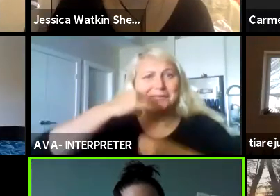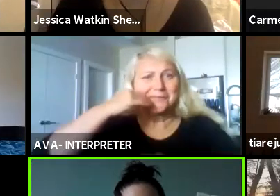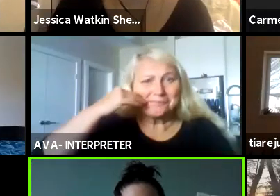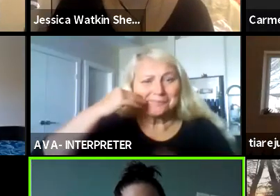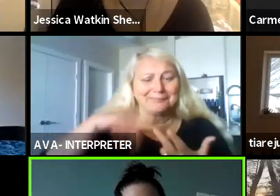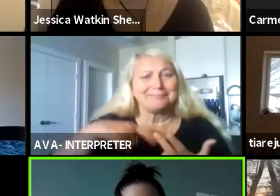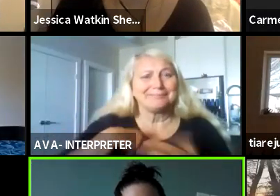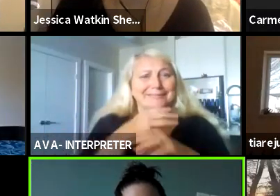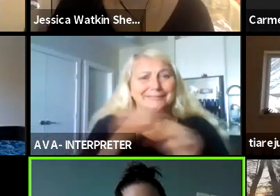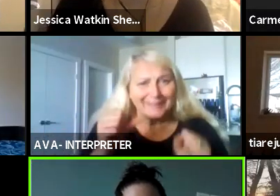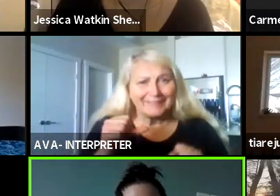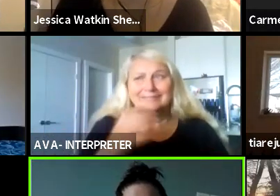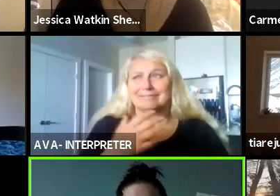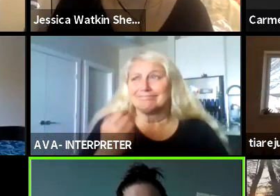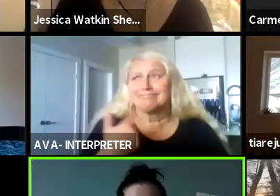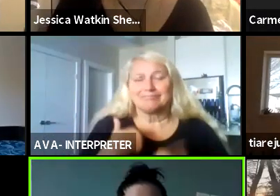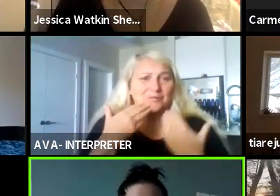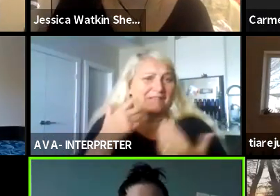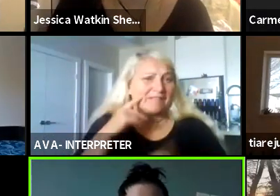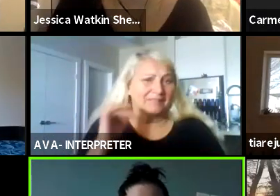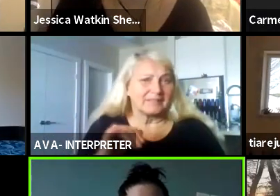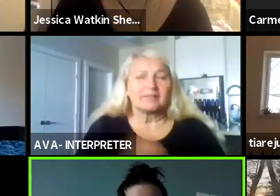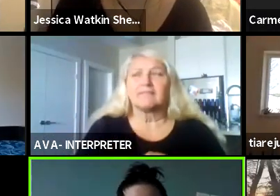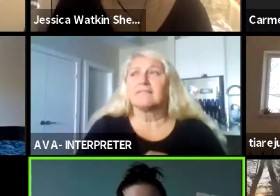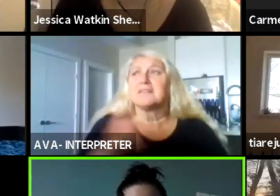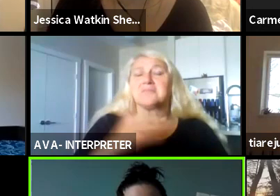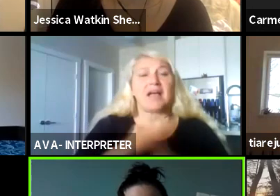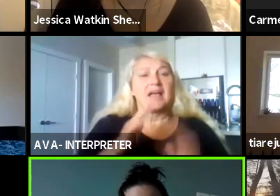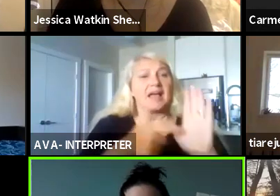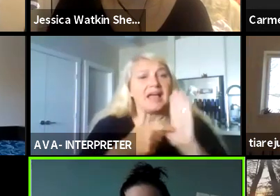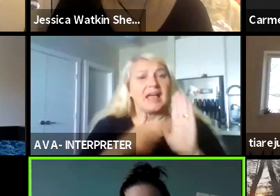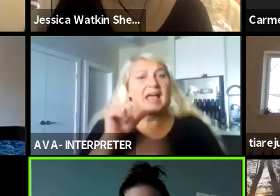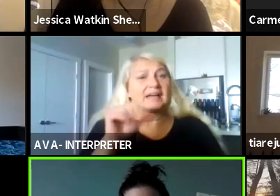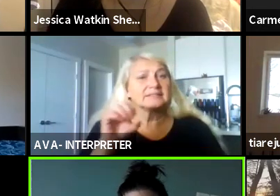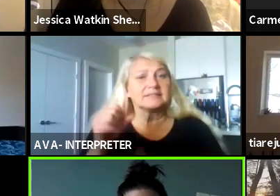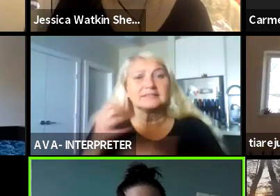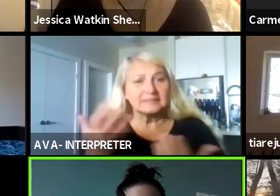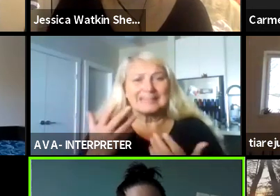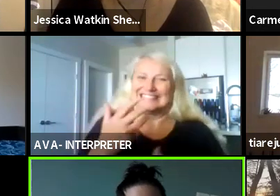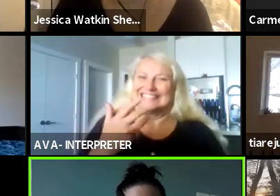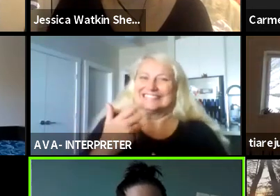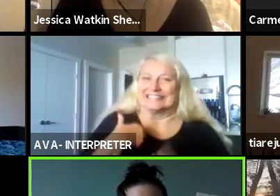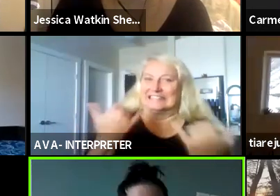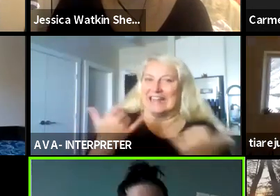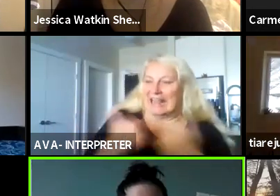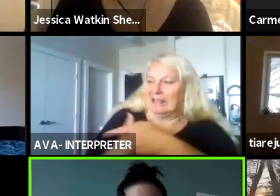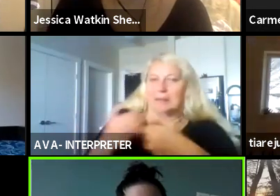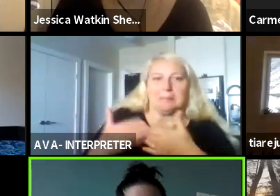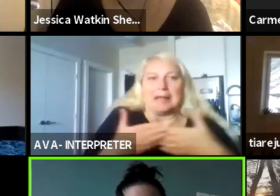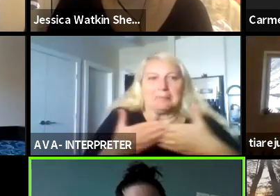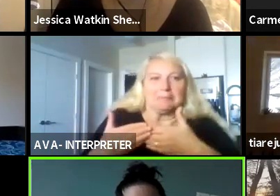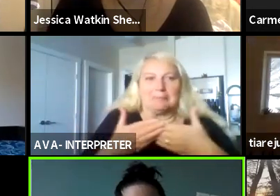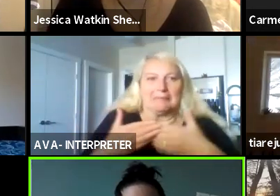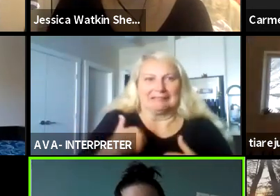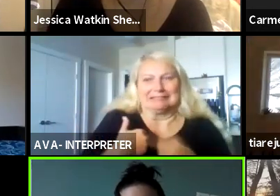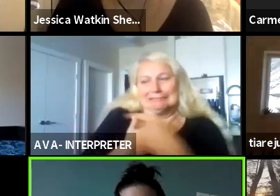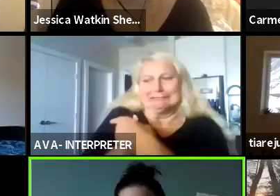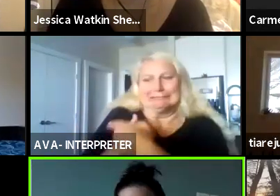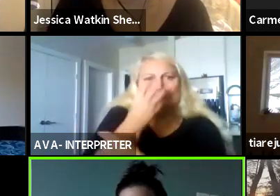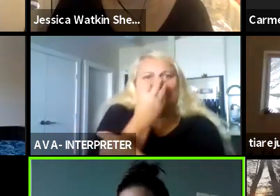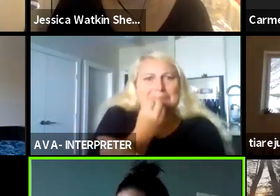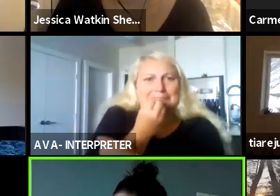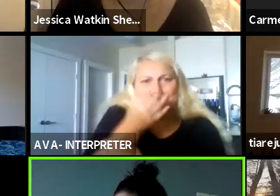that. My access needs, I have a tiny baby who is napping in the other room. So